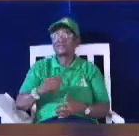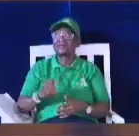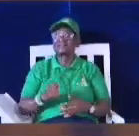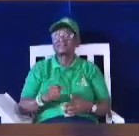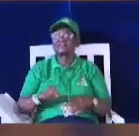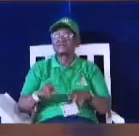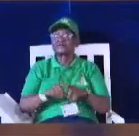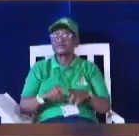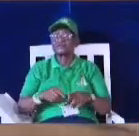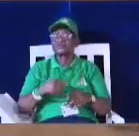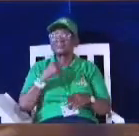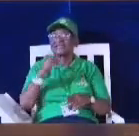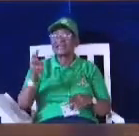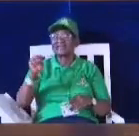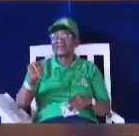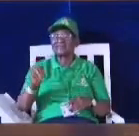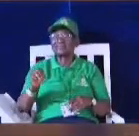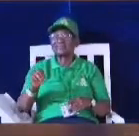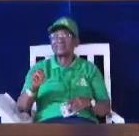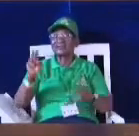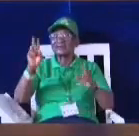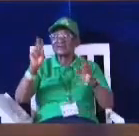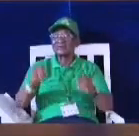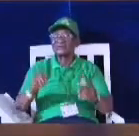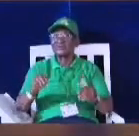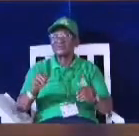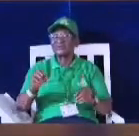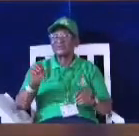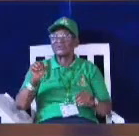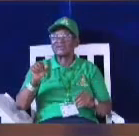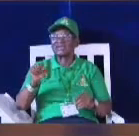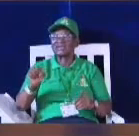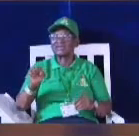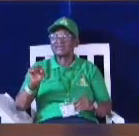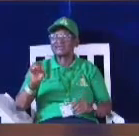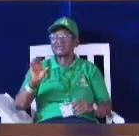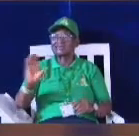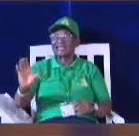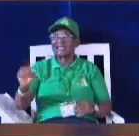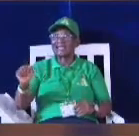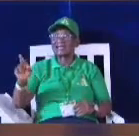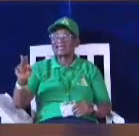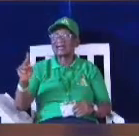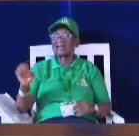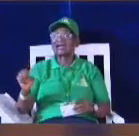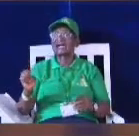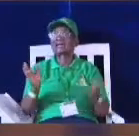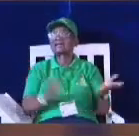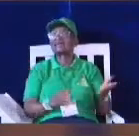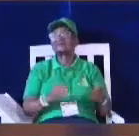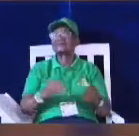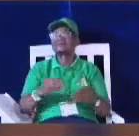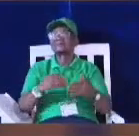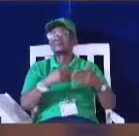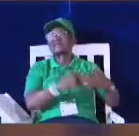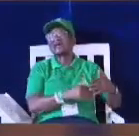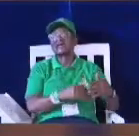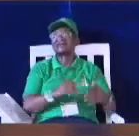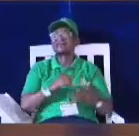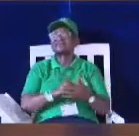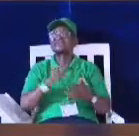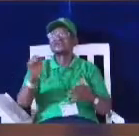Total healing, no scars left behind. It is called